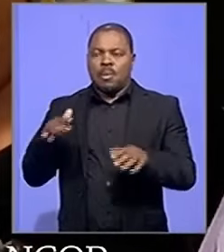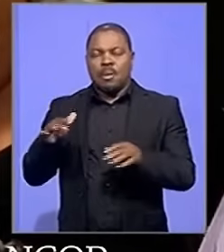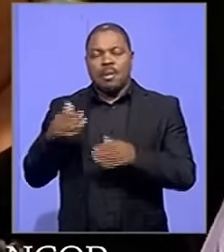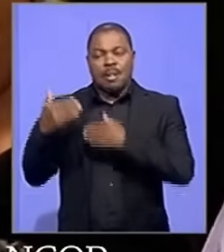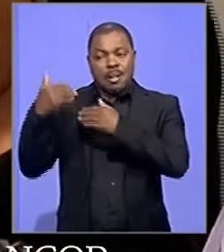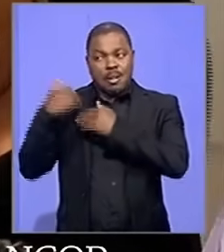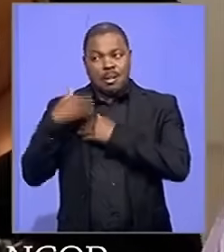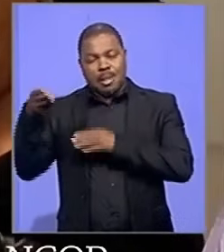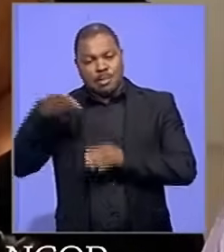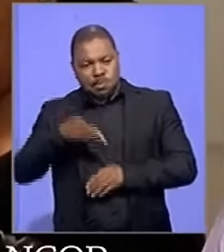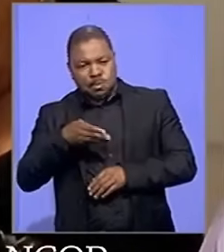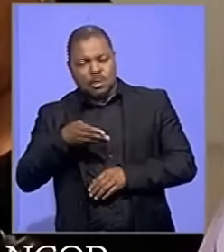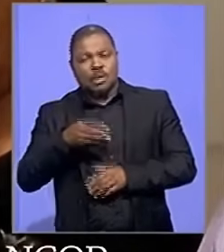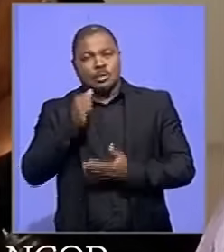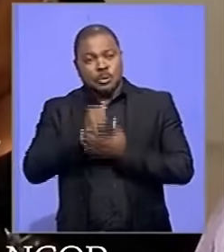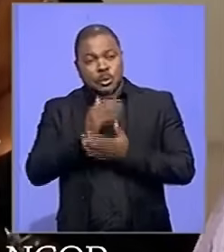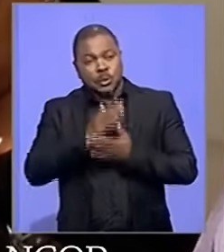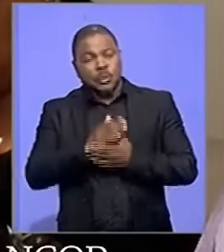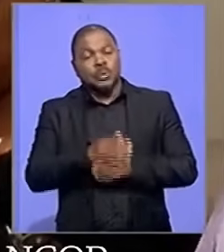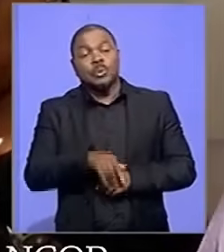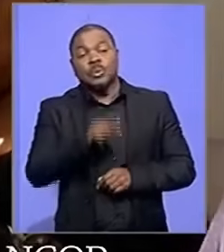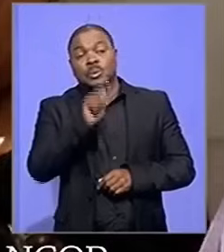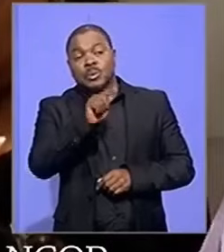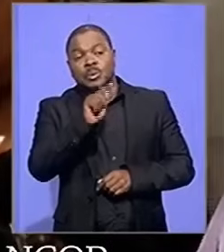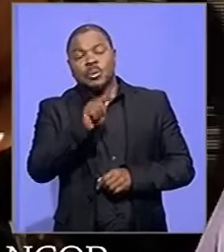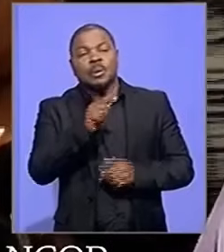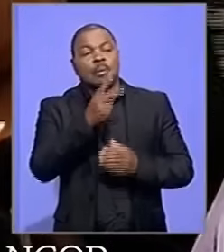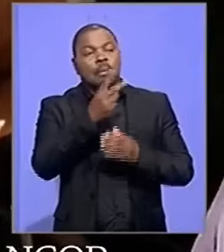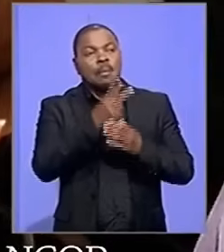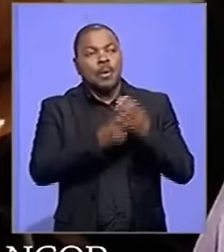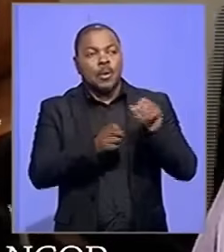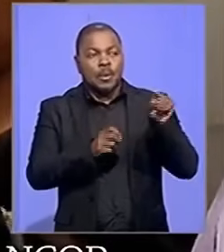accountability, ensuring that we hold both